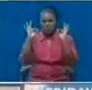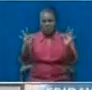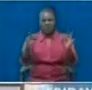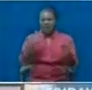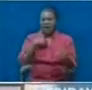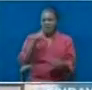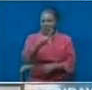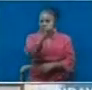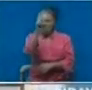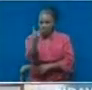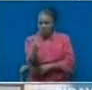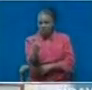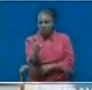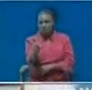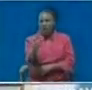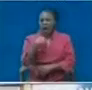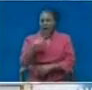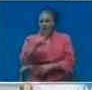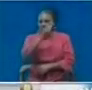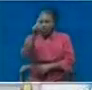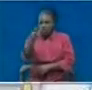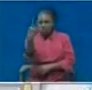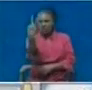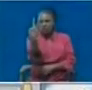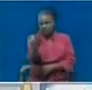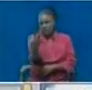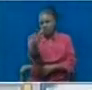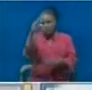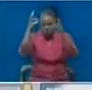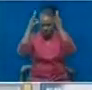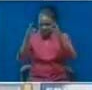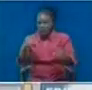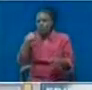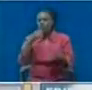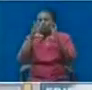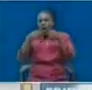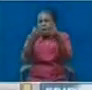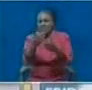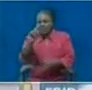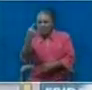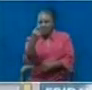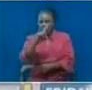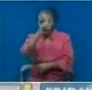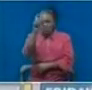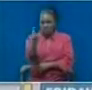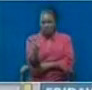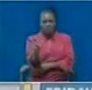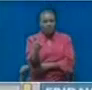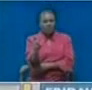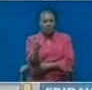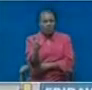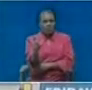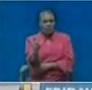you. I only have three questions, so you have to decide who's going to be the first one to answer the first question. Okay. You